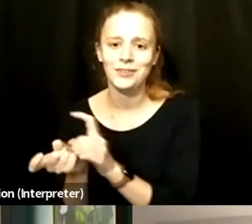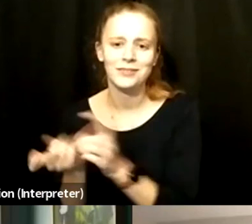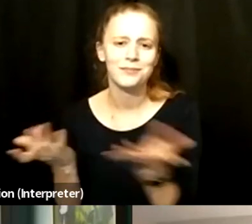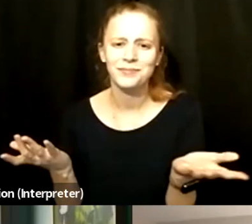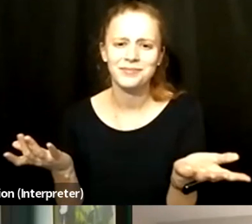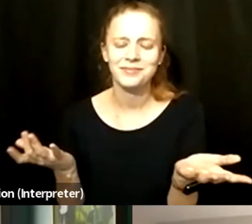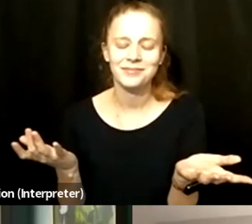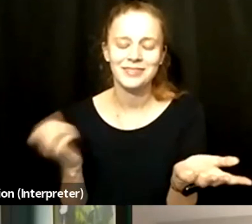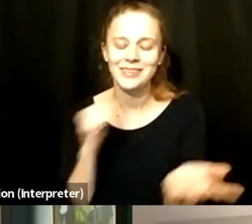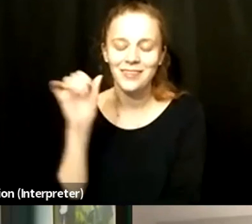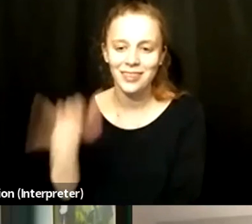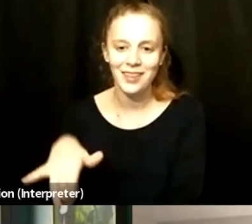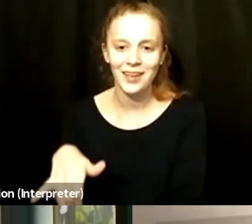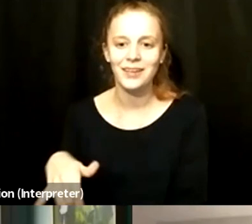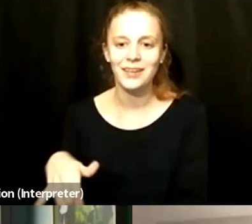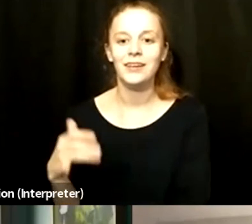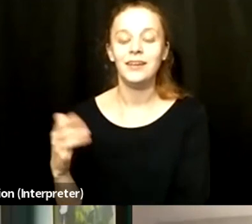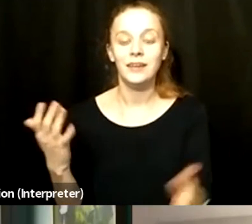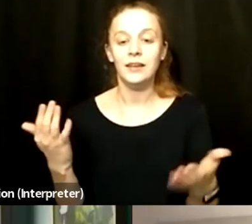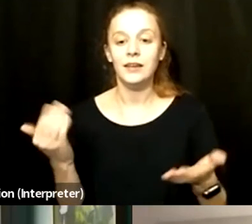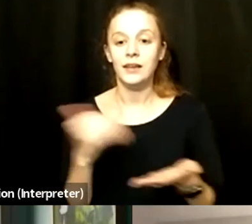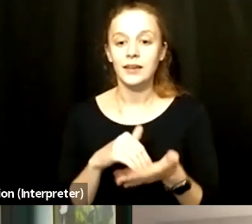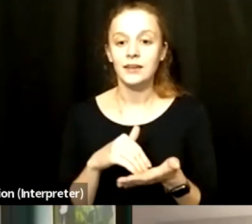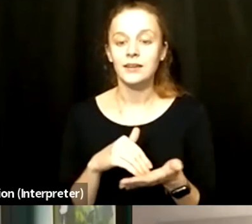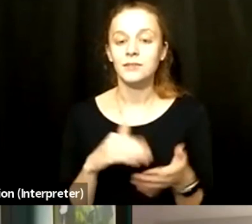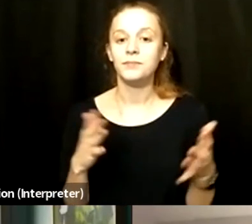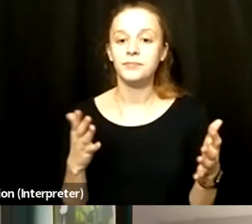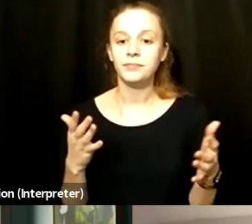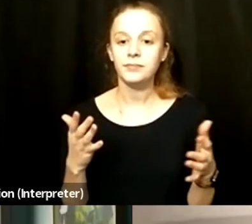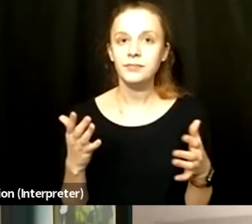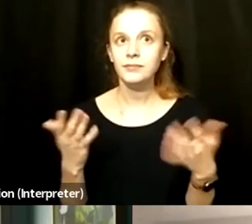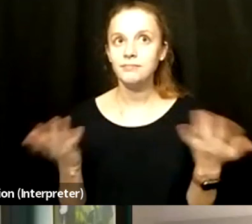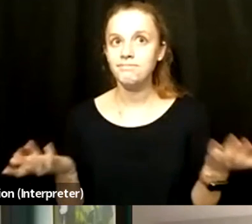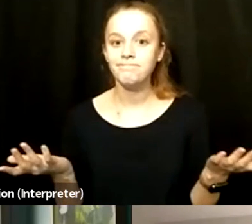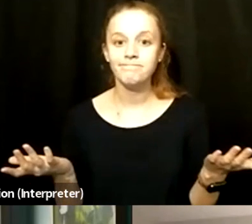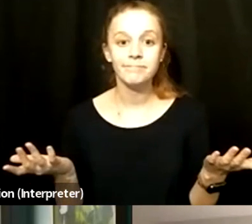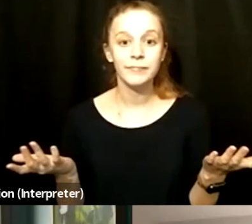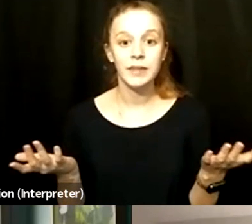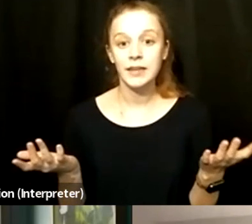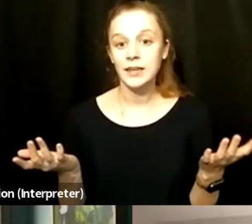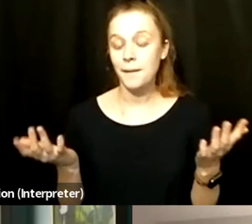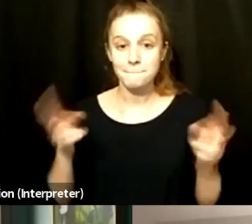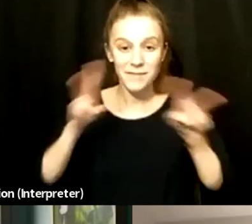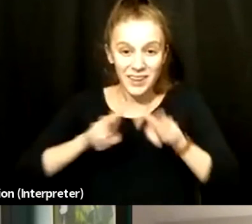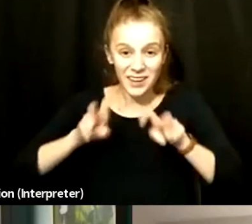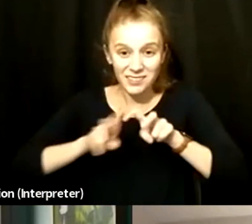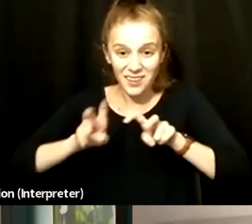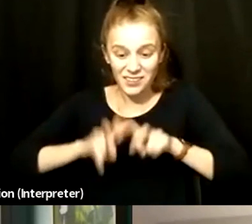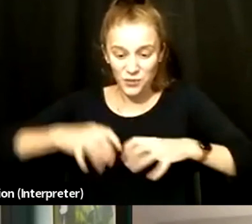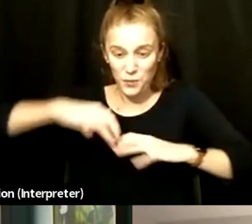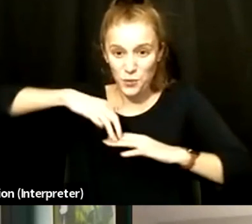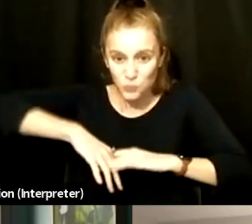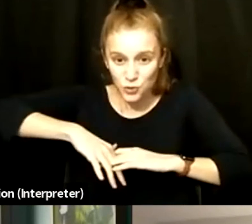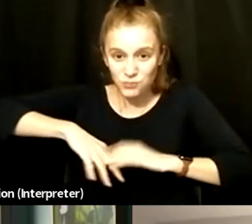from the past. So again, really looking from the root up, being